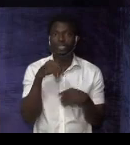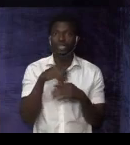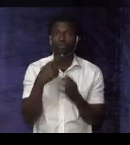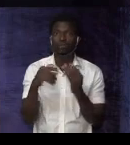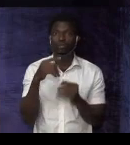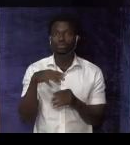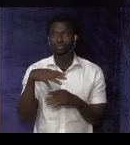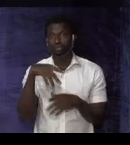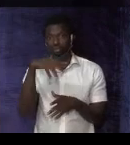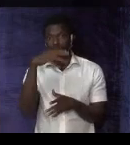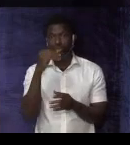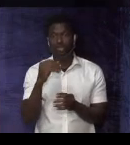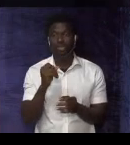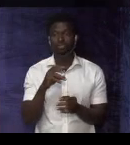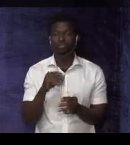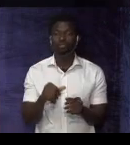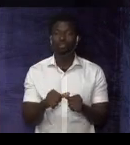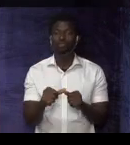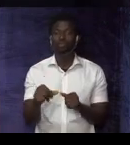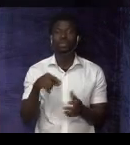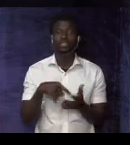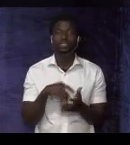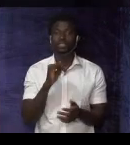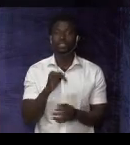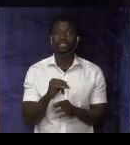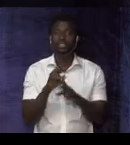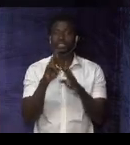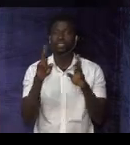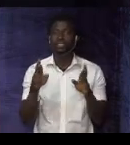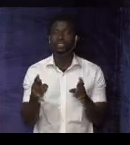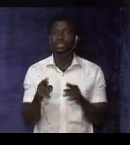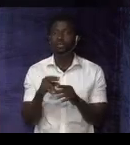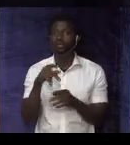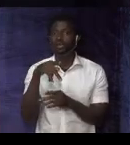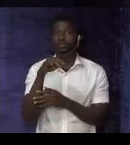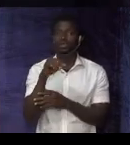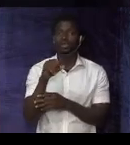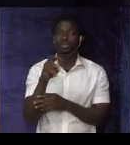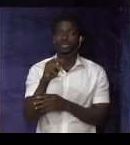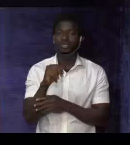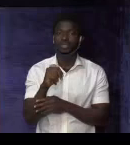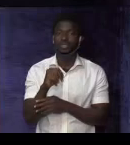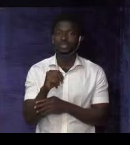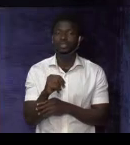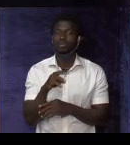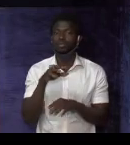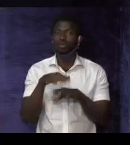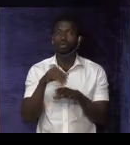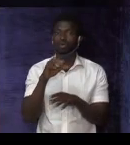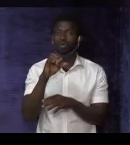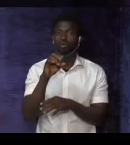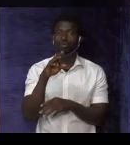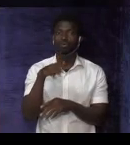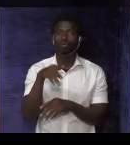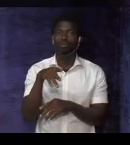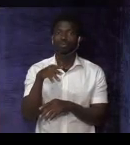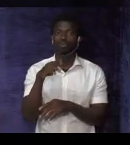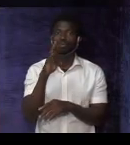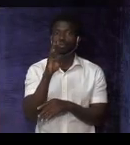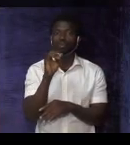far. This is a rectangular prism. It's also called a cuboid. I want you to make a sketch